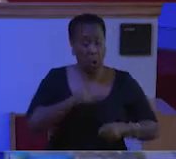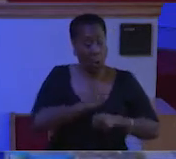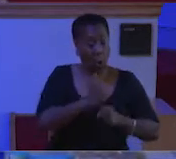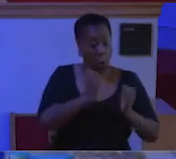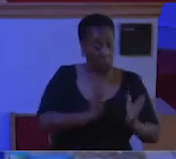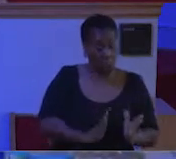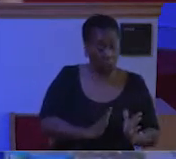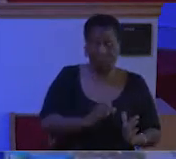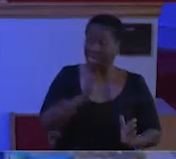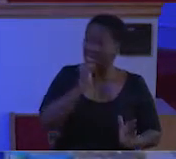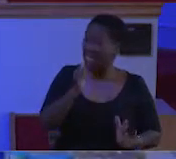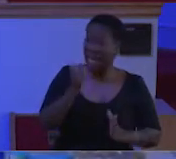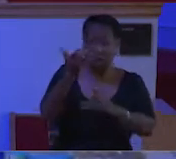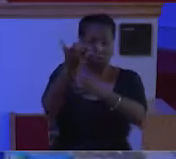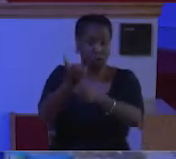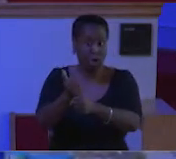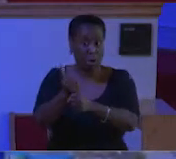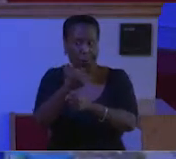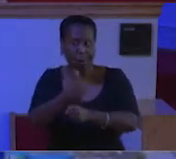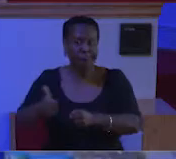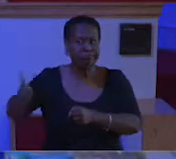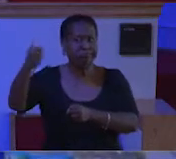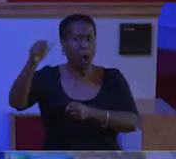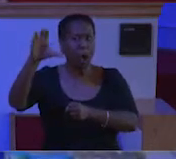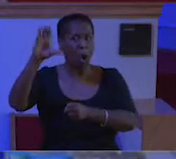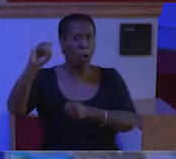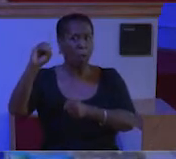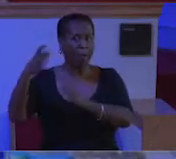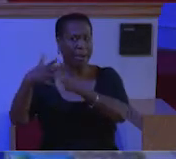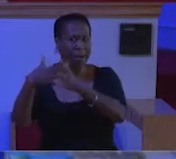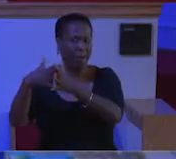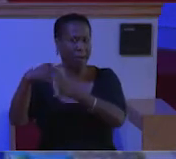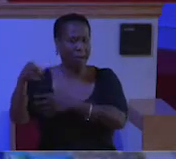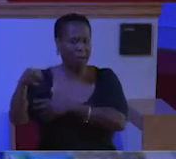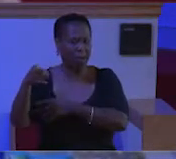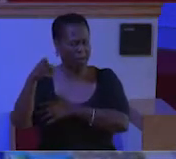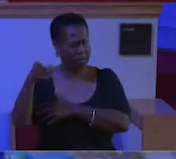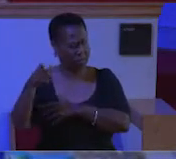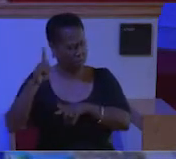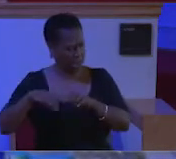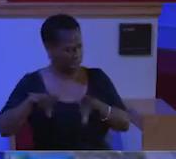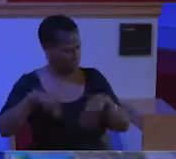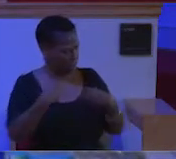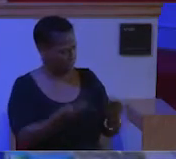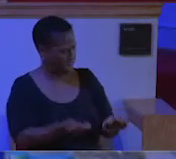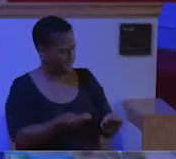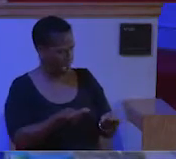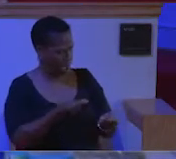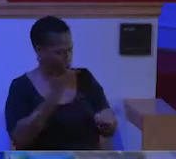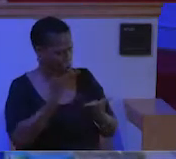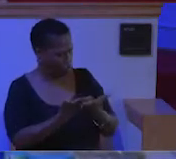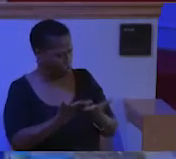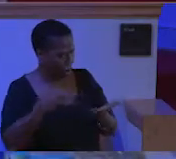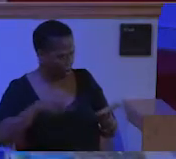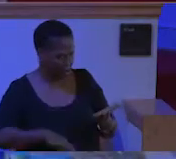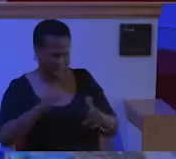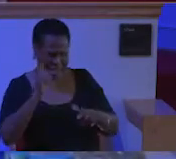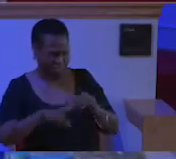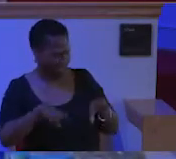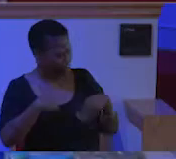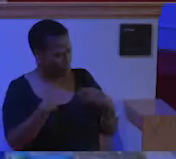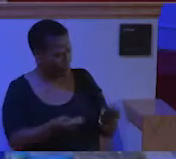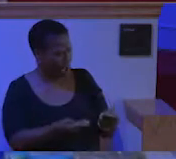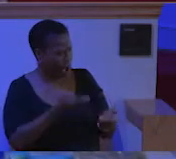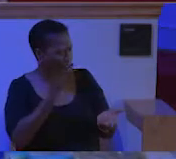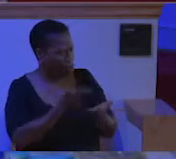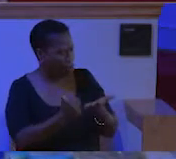distrust corporate America when it is unable to provide living wages and benefits that were once